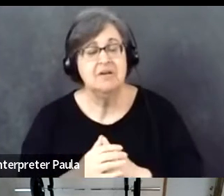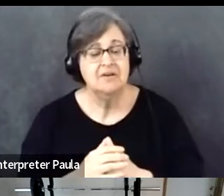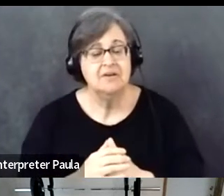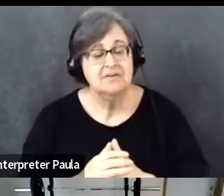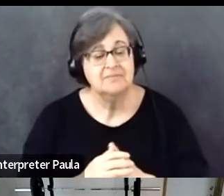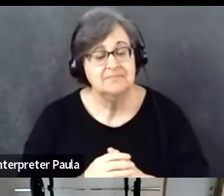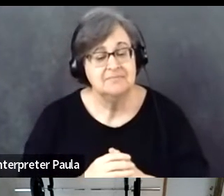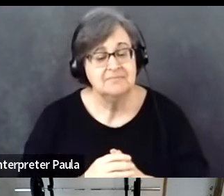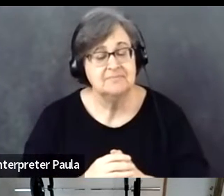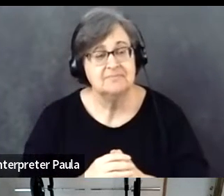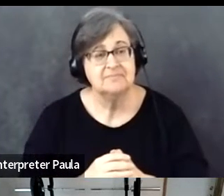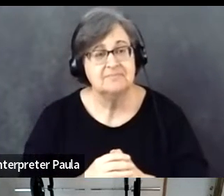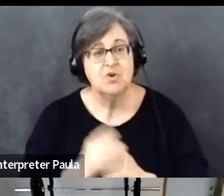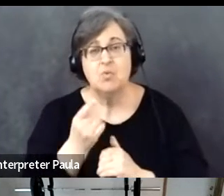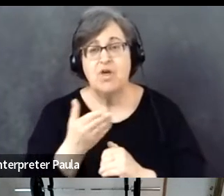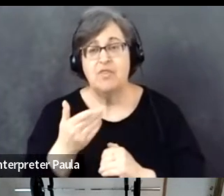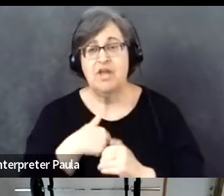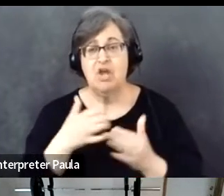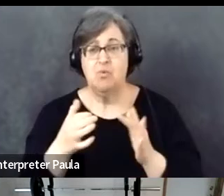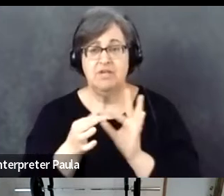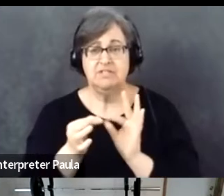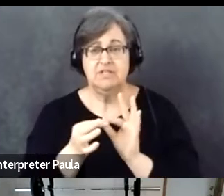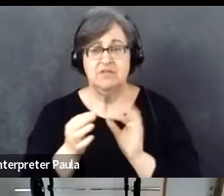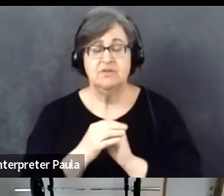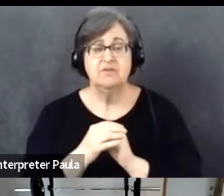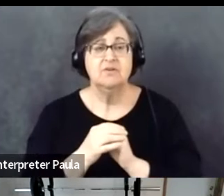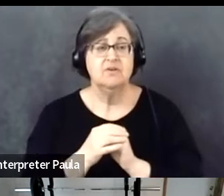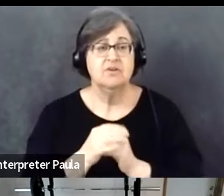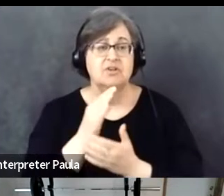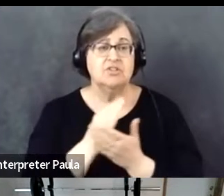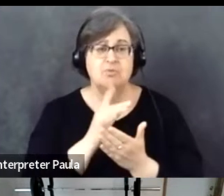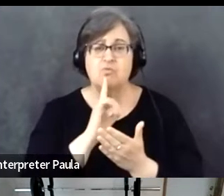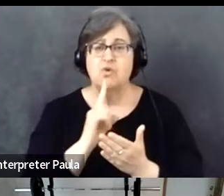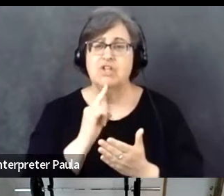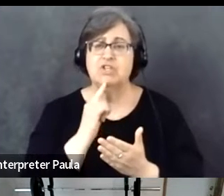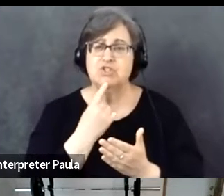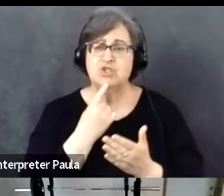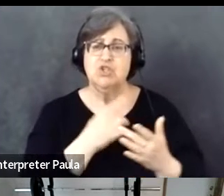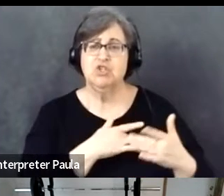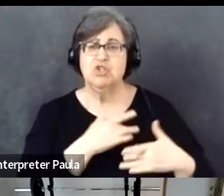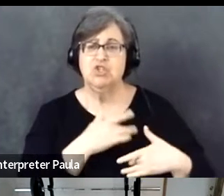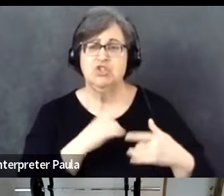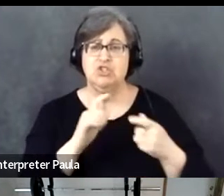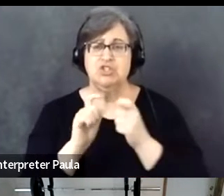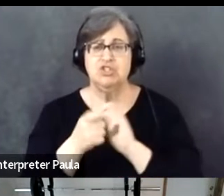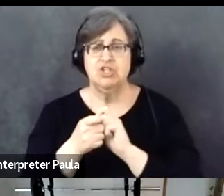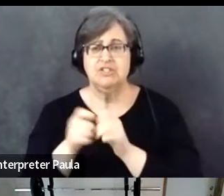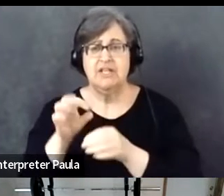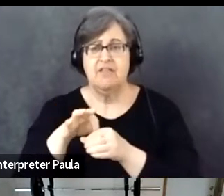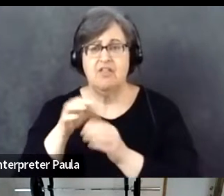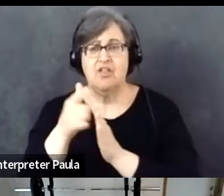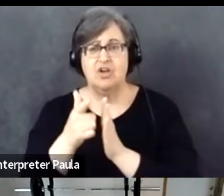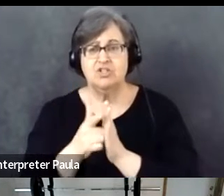I would, one thing I wanted to note is there were some really serious concerning changes in the election law